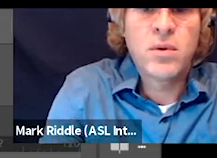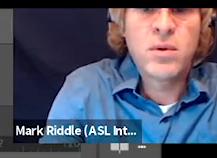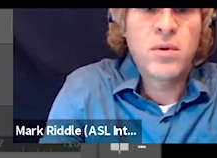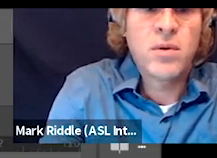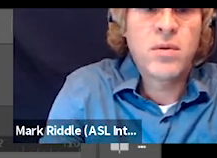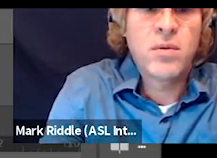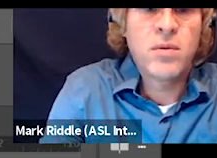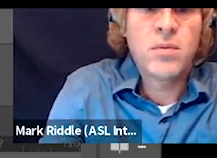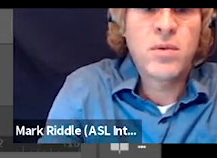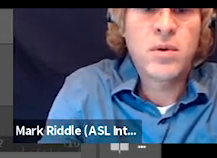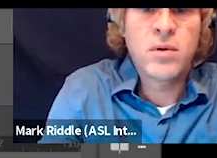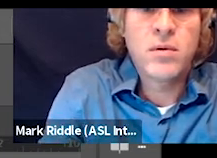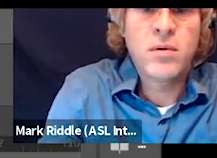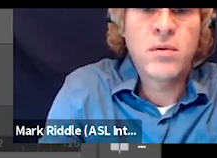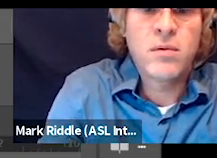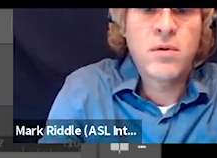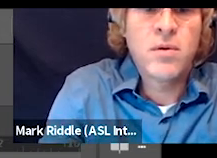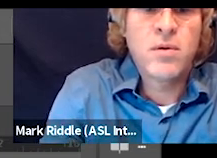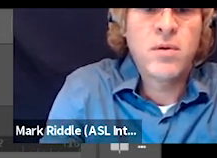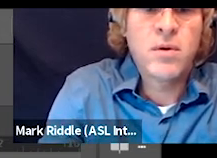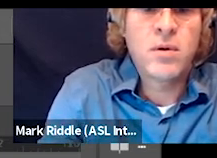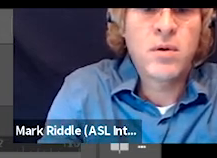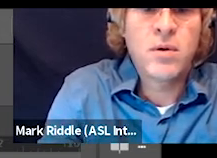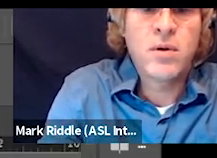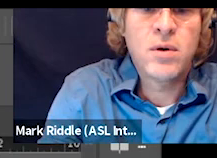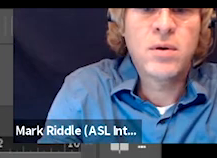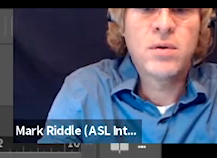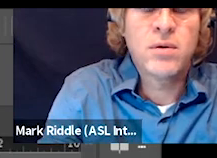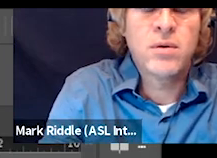of the screen share and show another one.